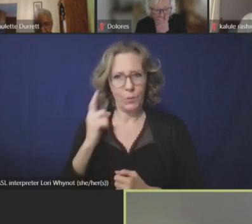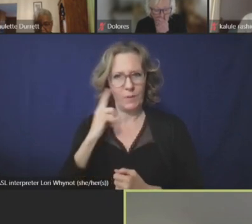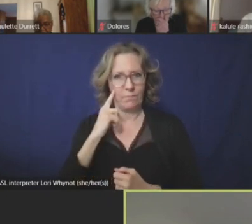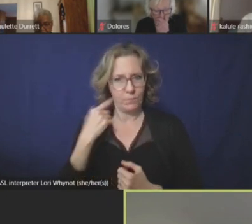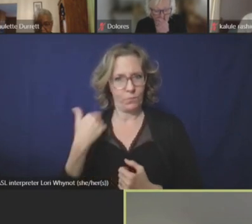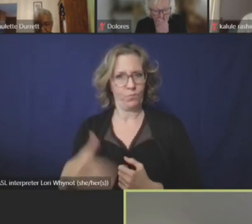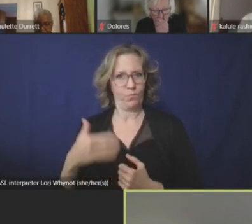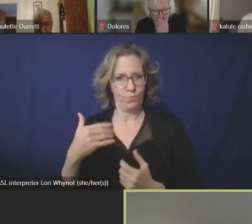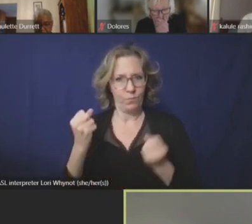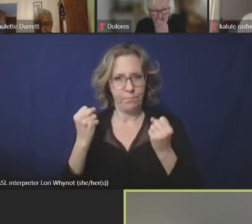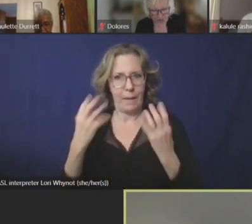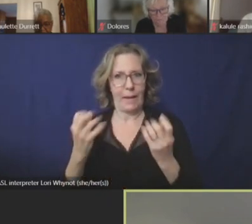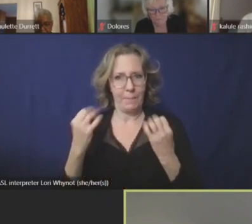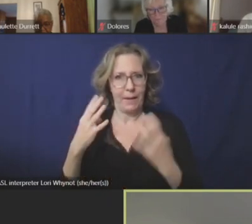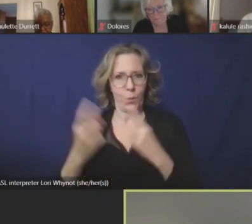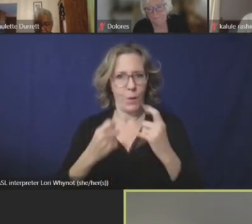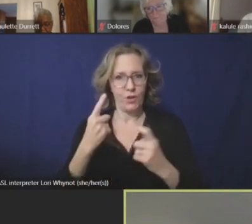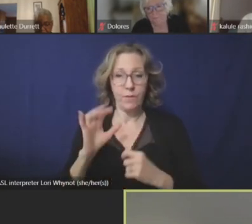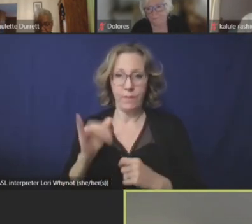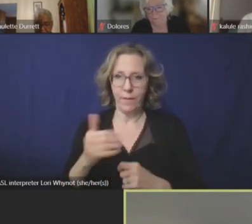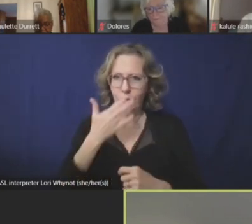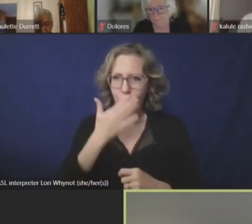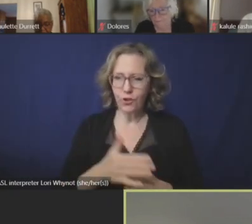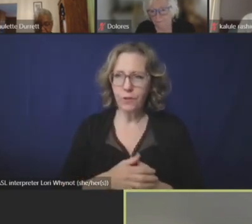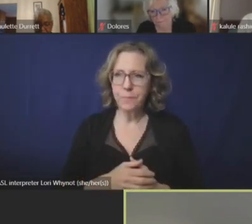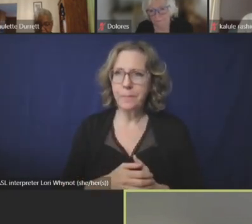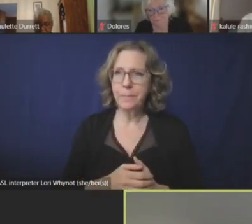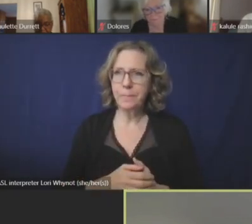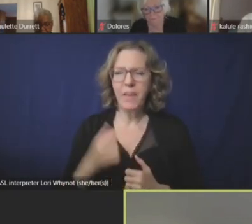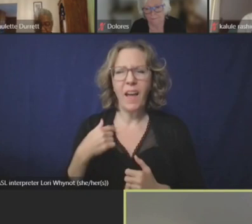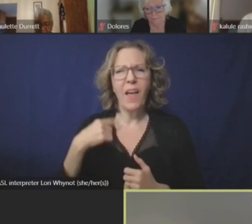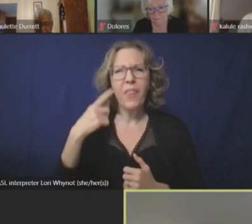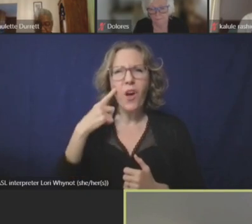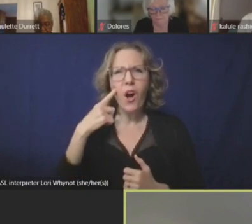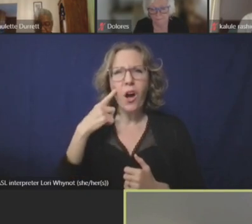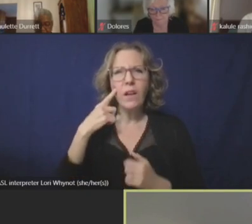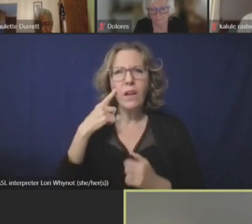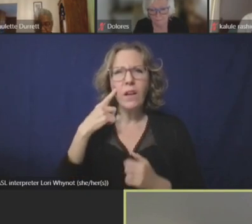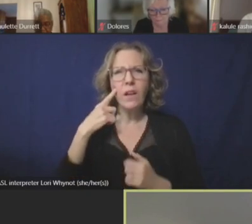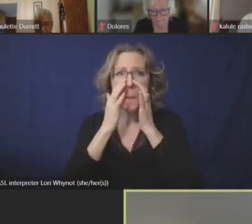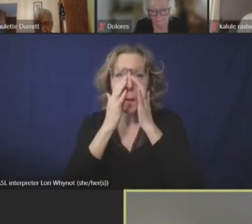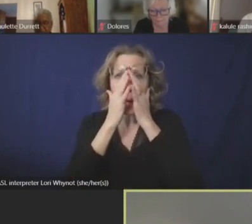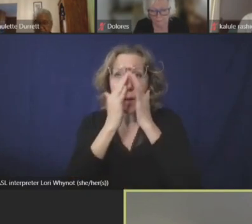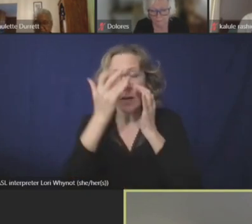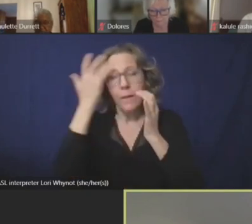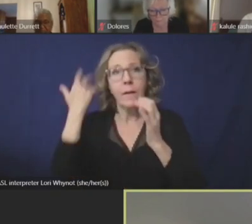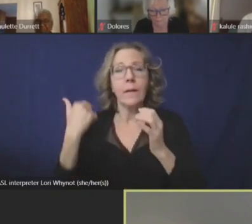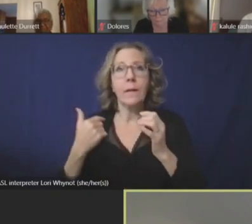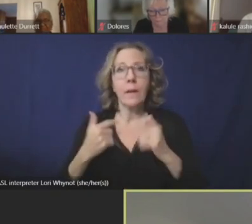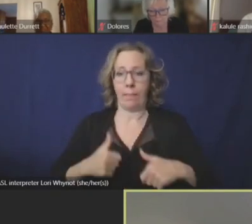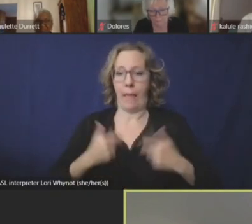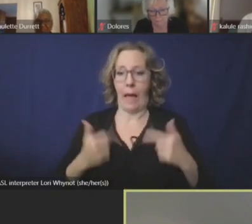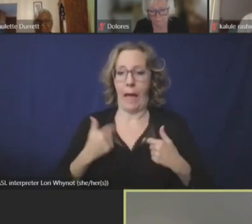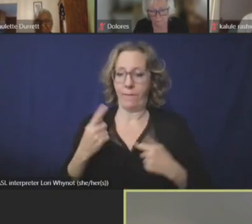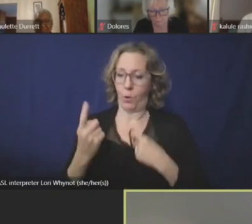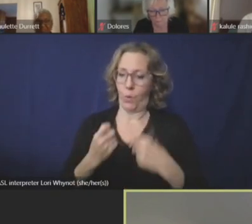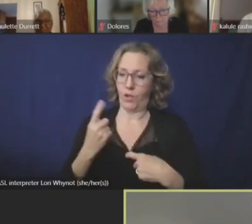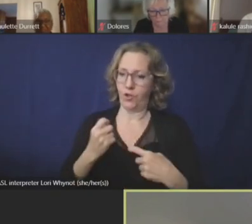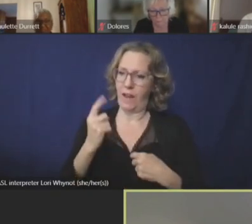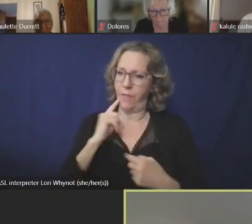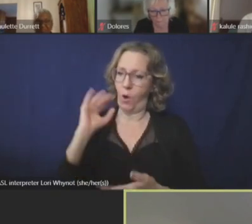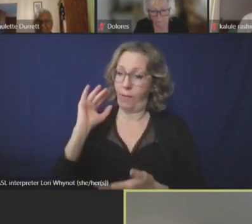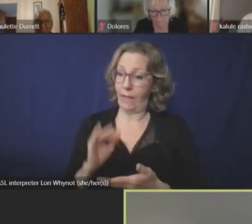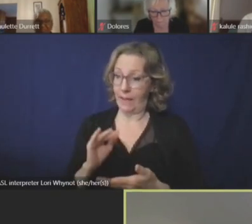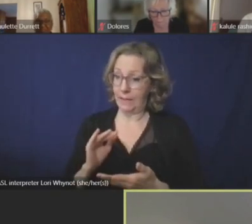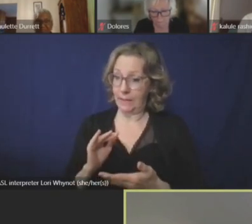because I thought the number of questions that we took live was maybe less than